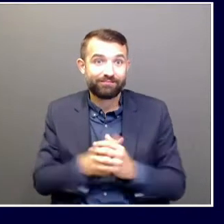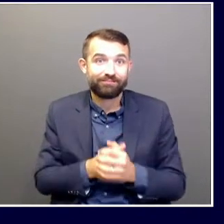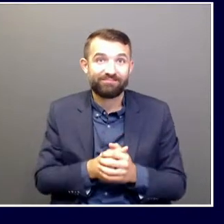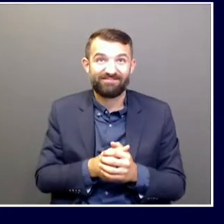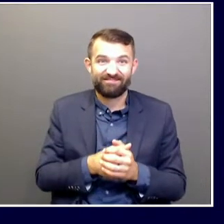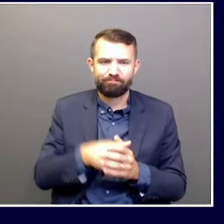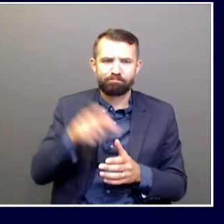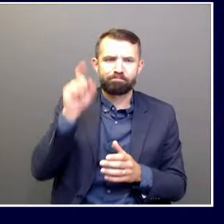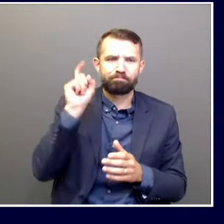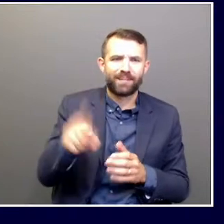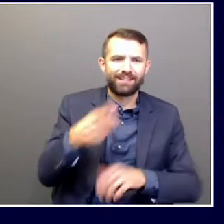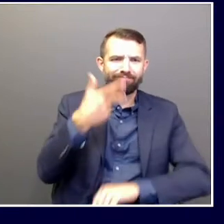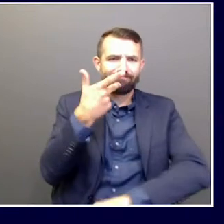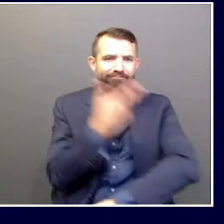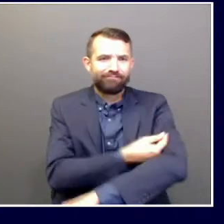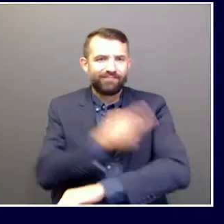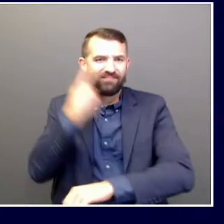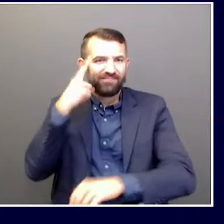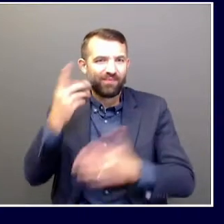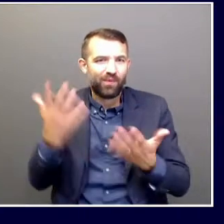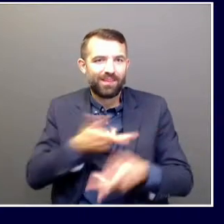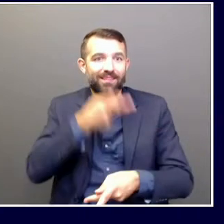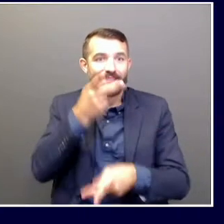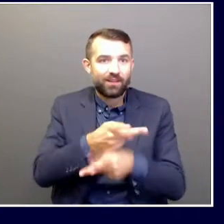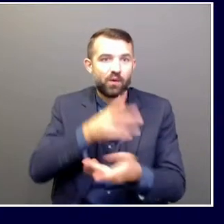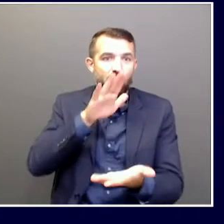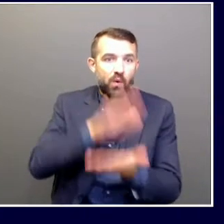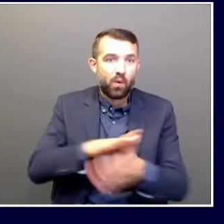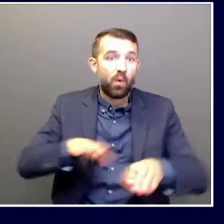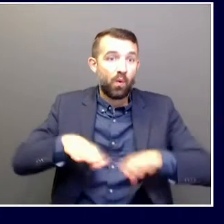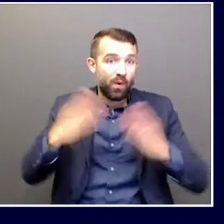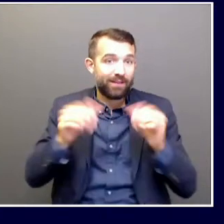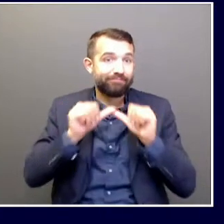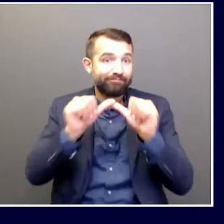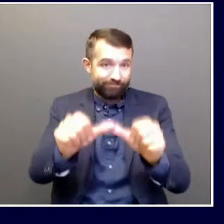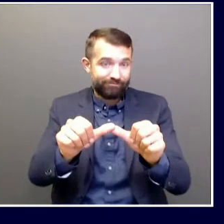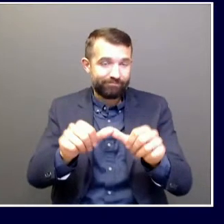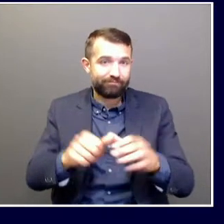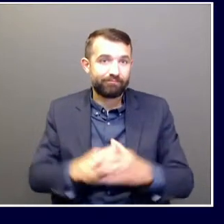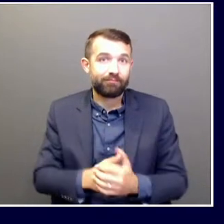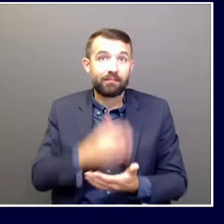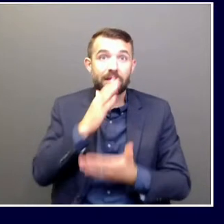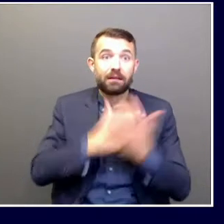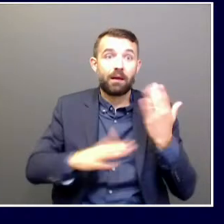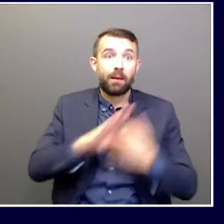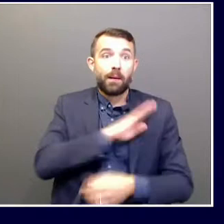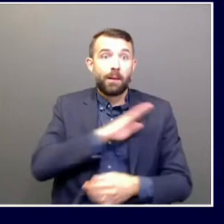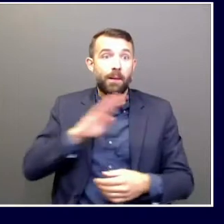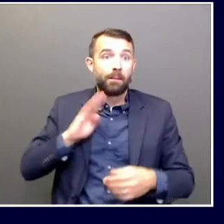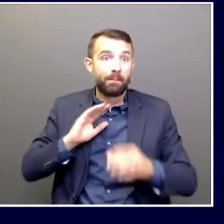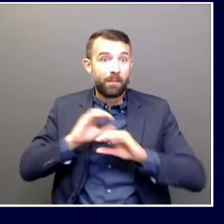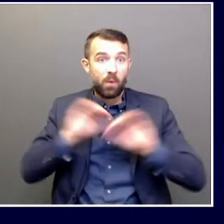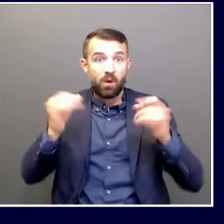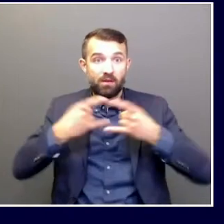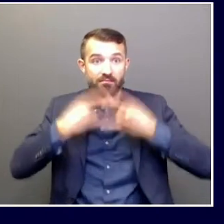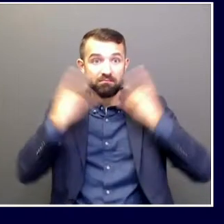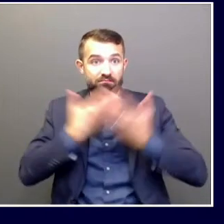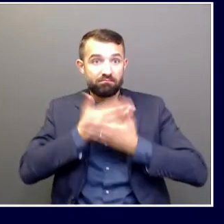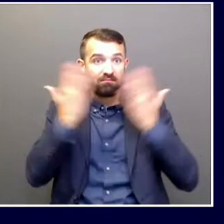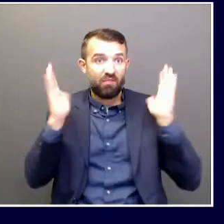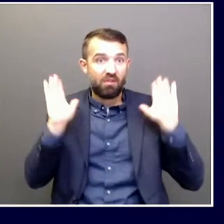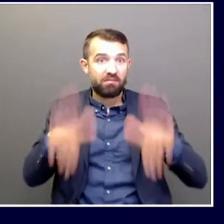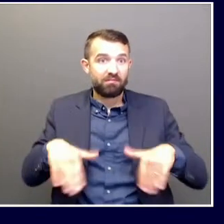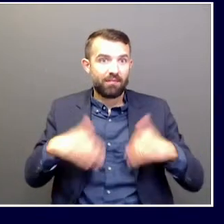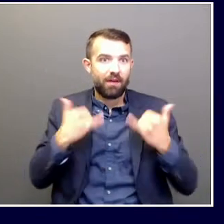see school boards who once said, well, we don't need to require masks, changing their minds because they've had illness,